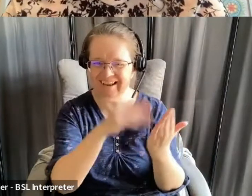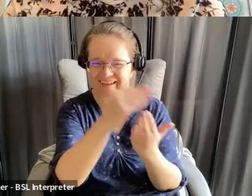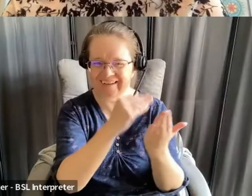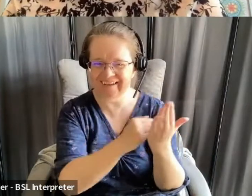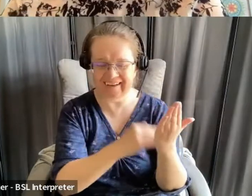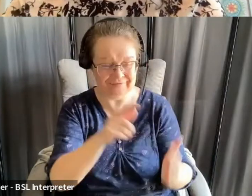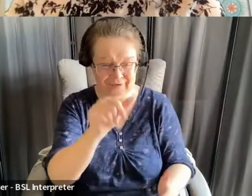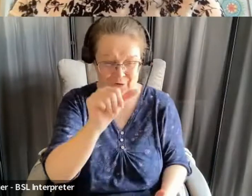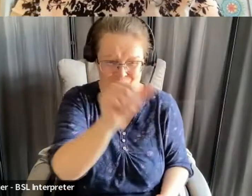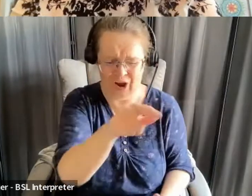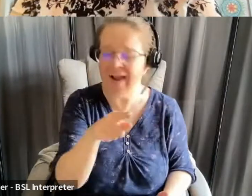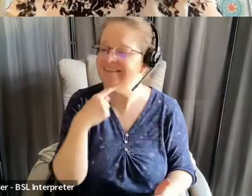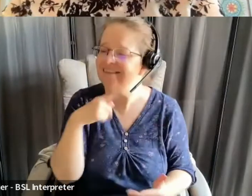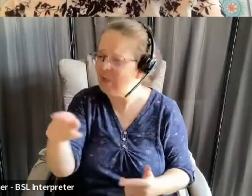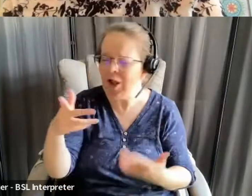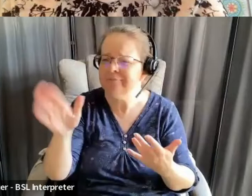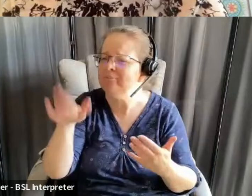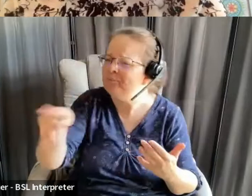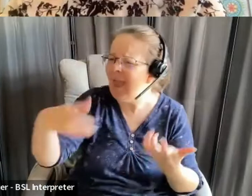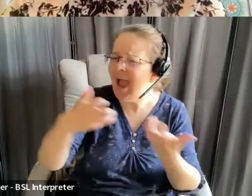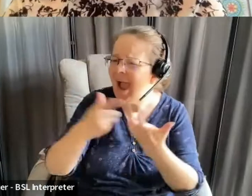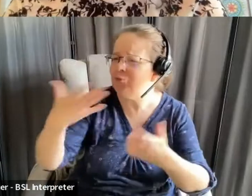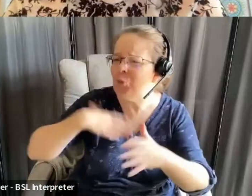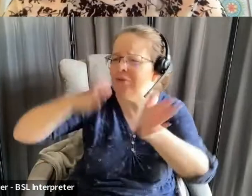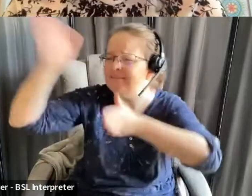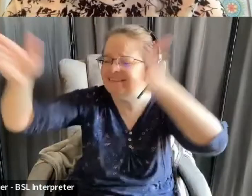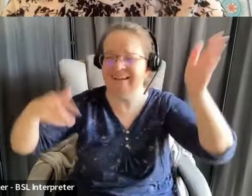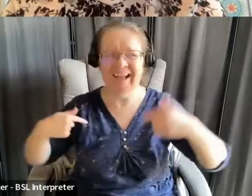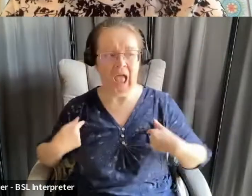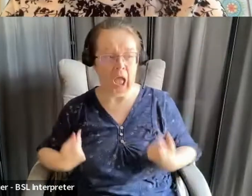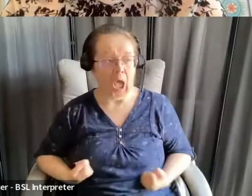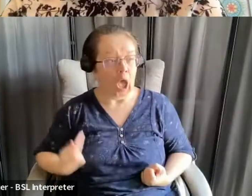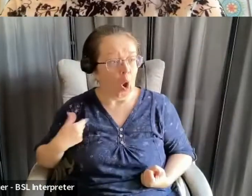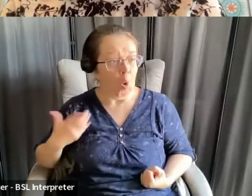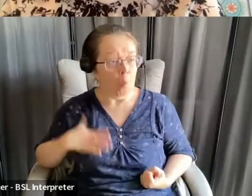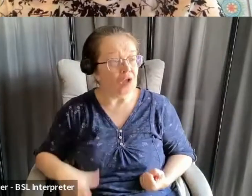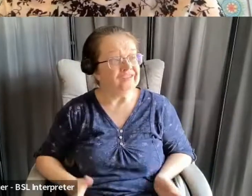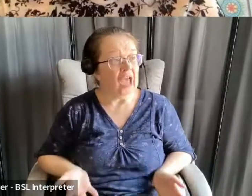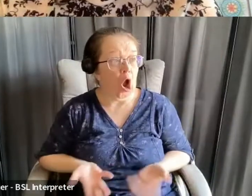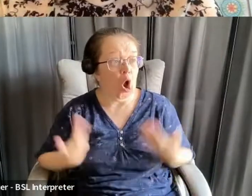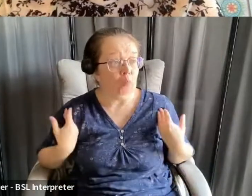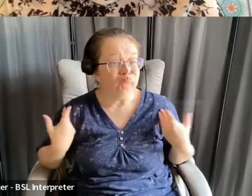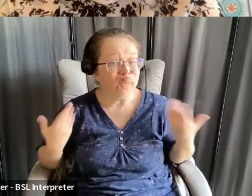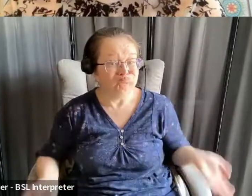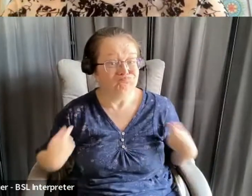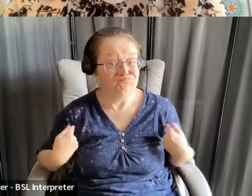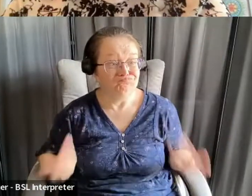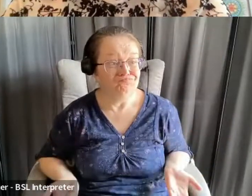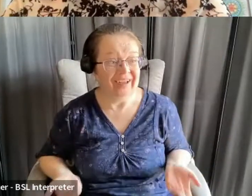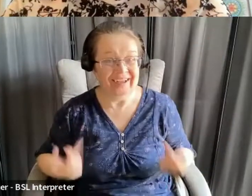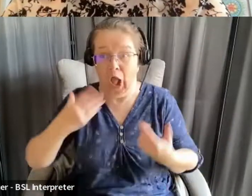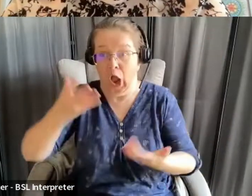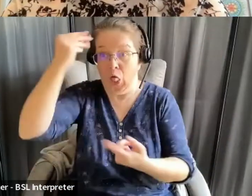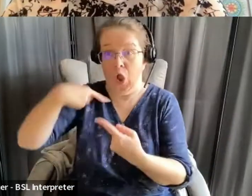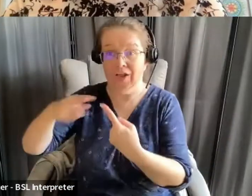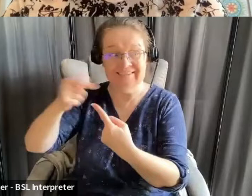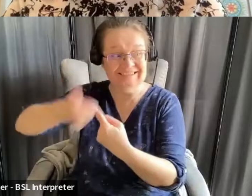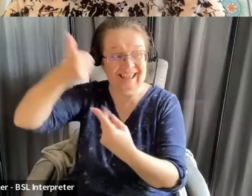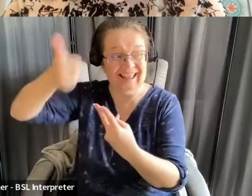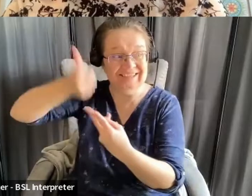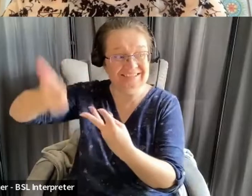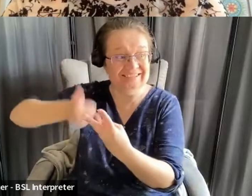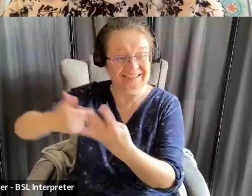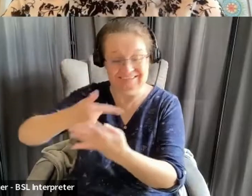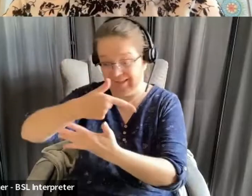Carley, how do you want to get out there? What do you want to do? And I'm like, I don't really know. I've learned all these different attributes